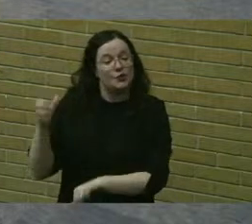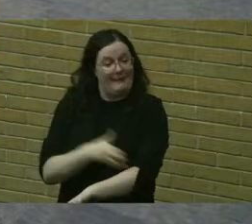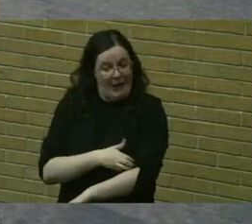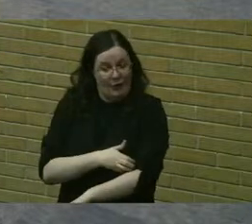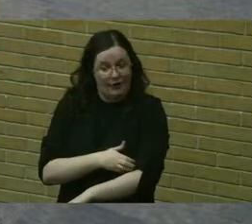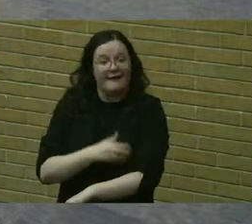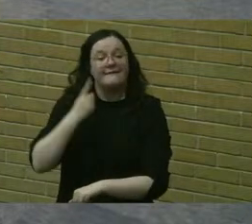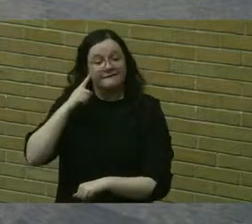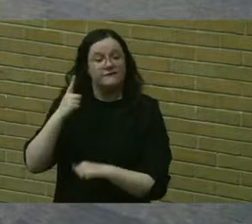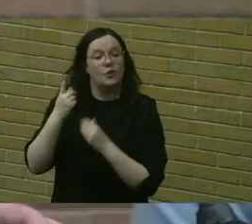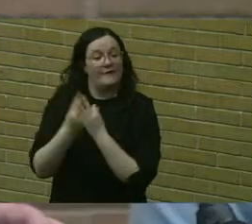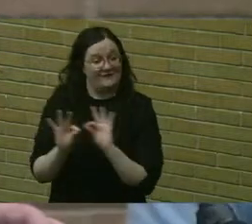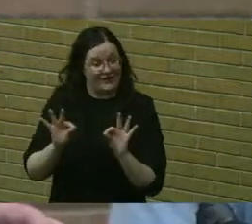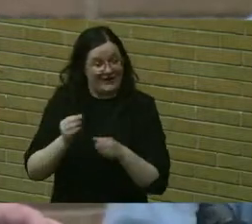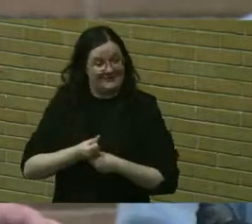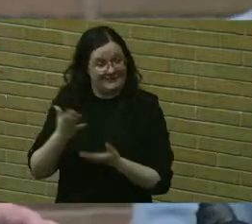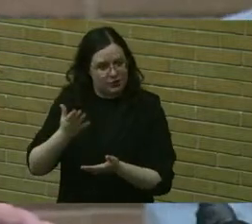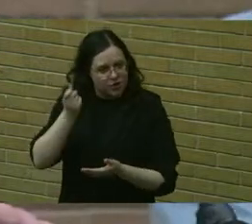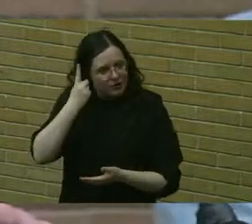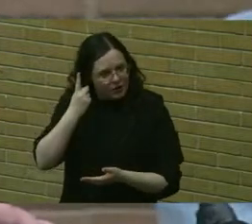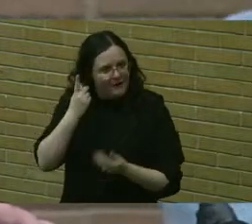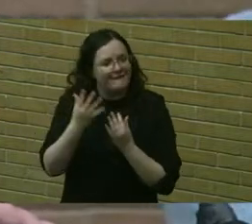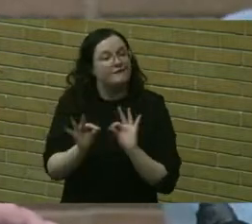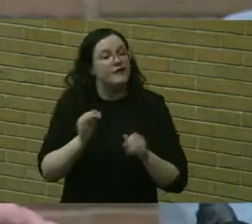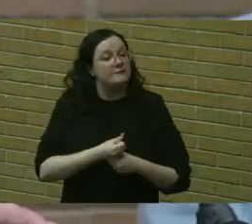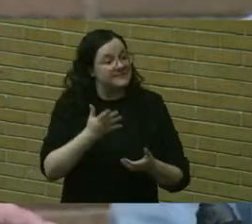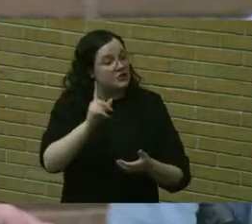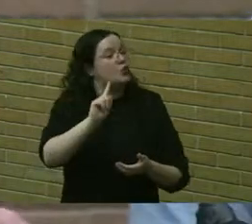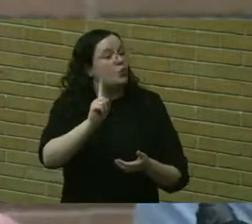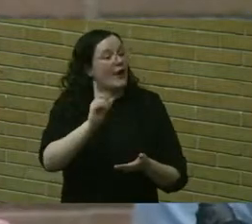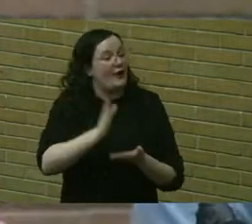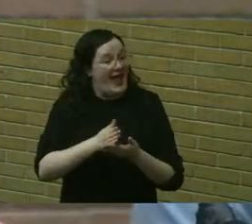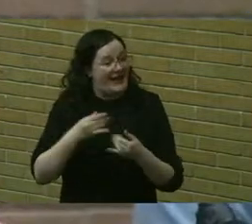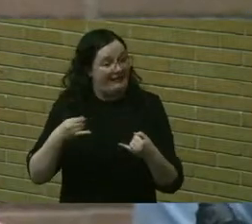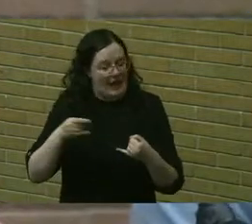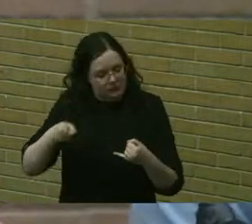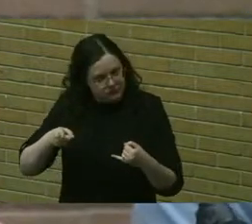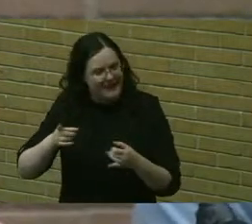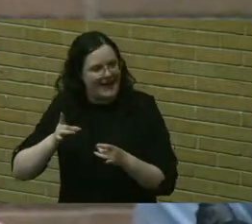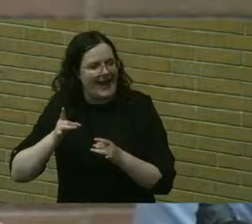of speech ends when hate speech begins. And the latest